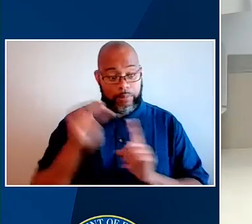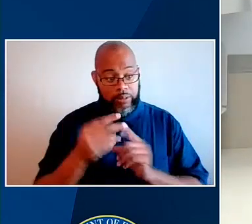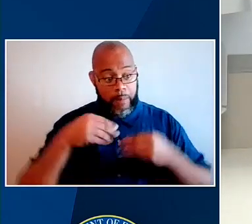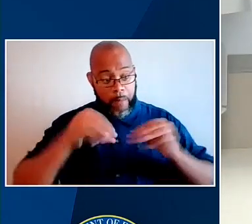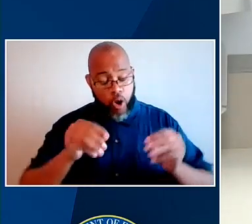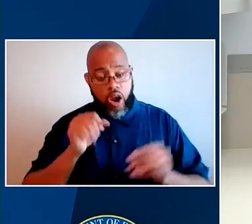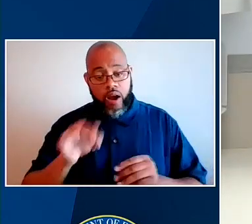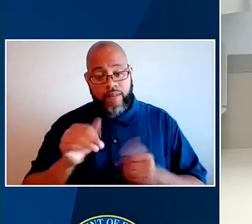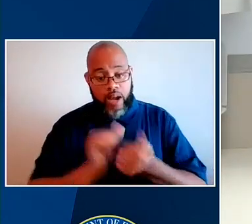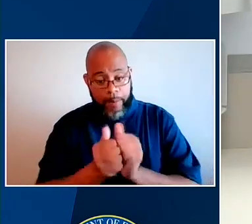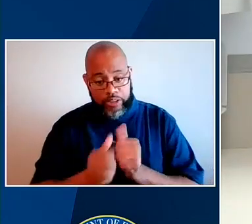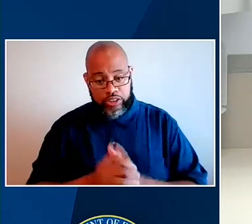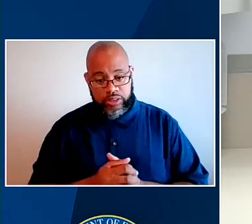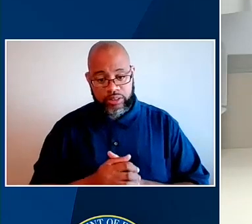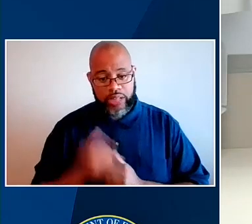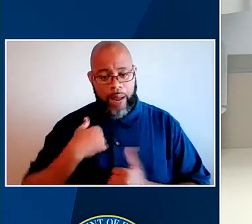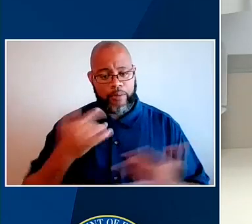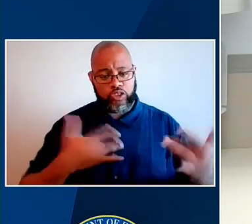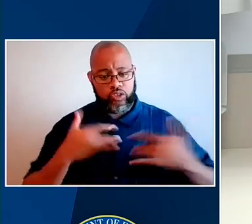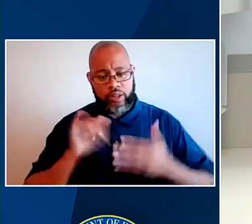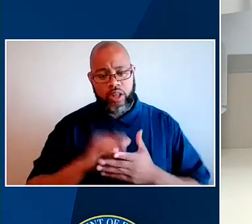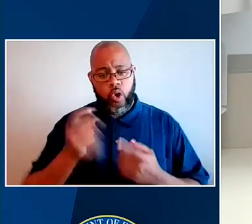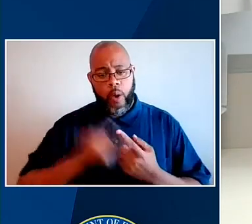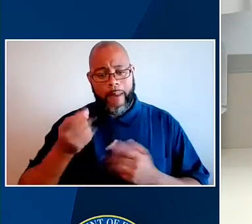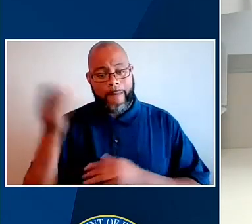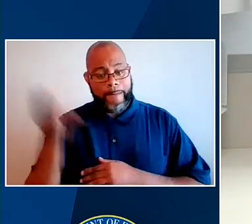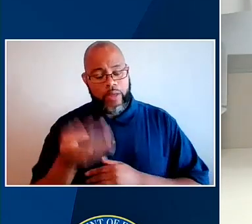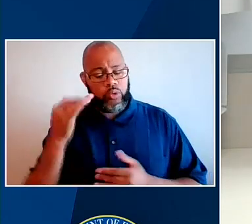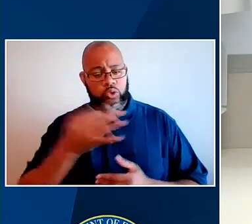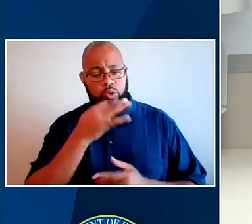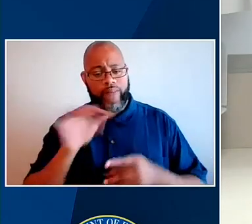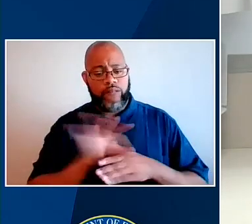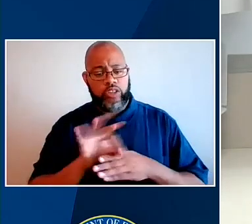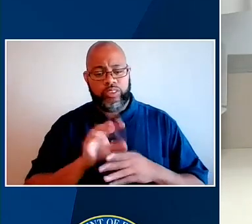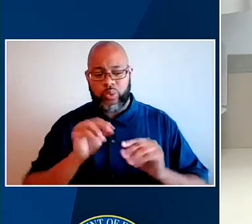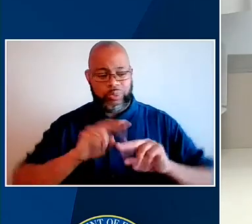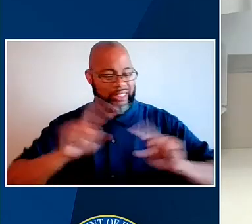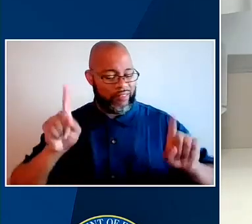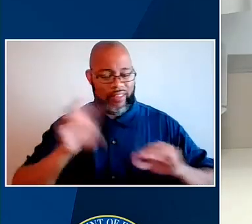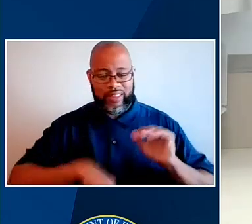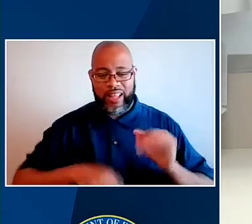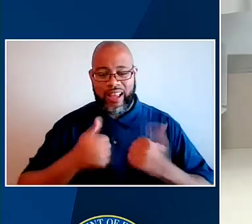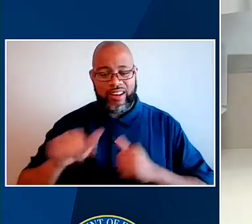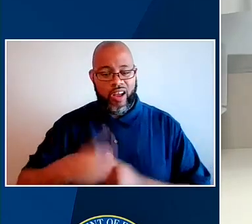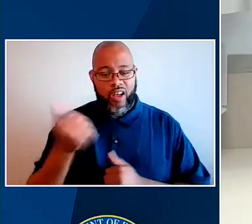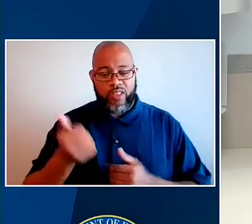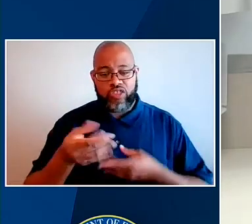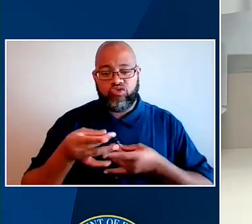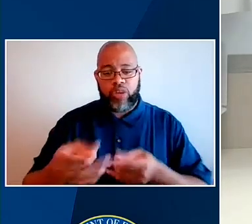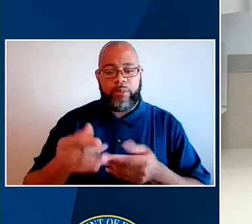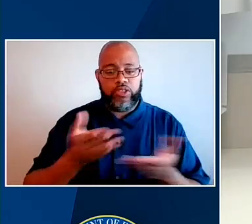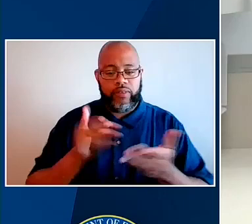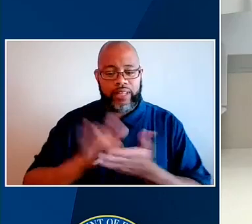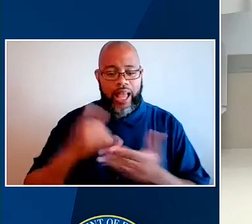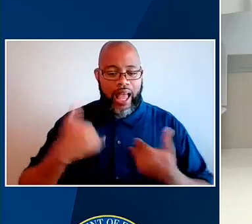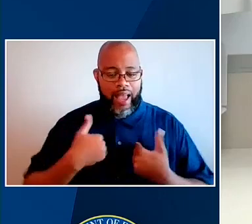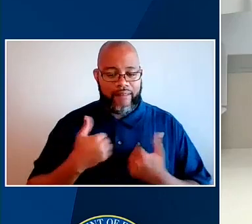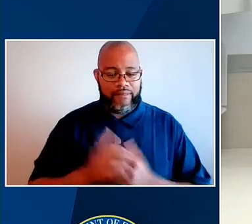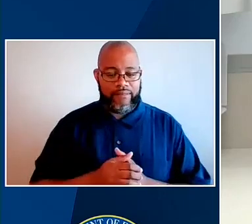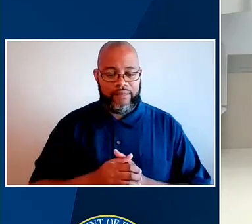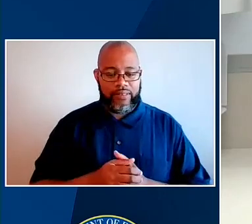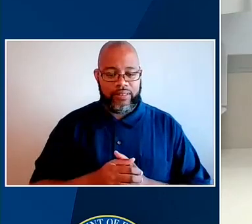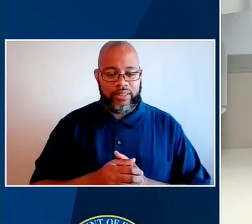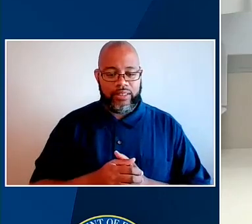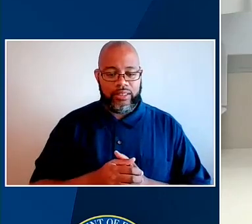of market competition, I'm concerned that automatic billing will soon function no differently than any of the streaming services that we have at home. We're all